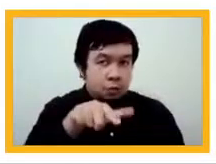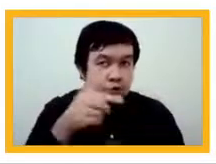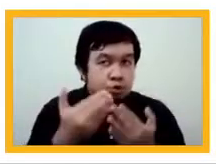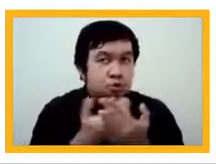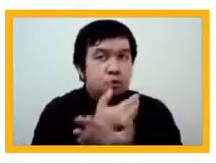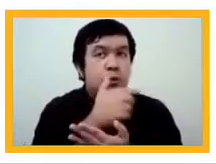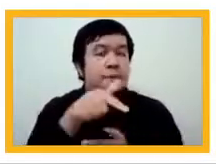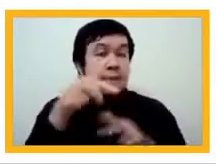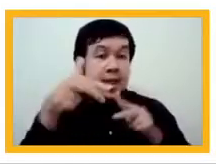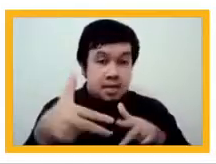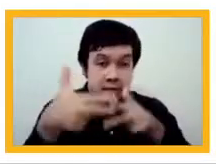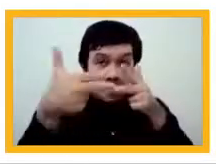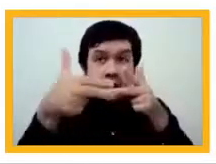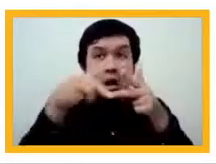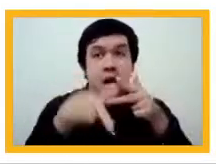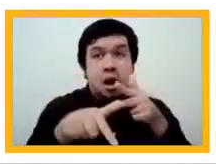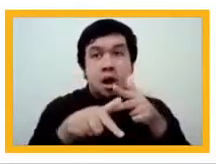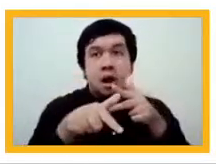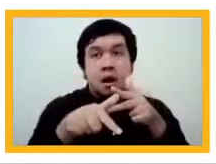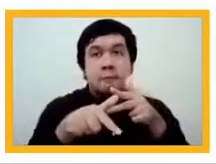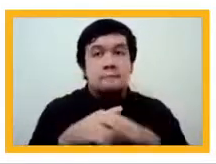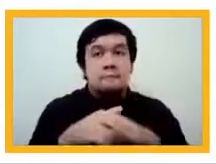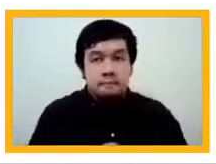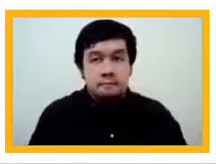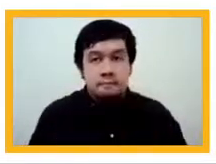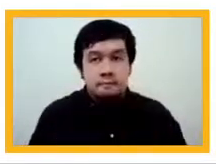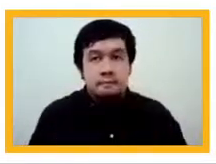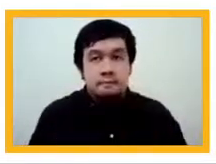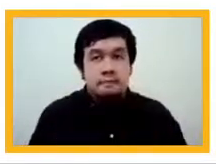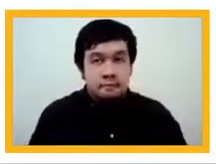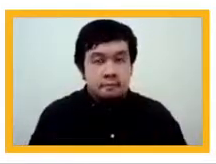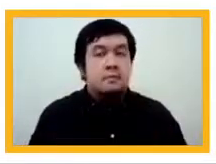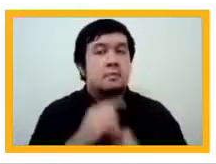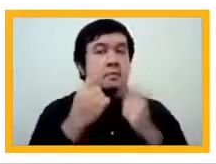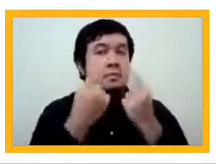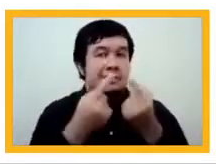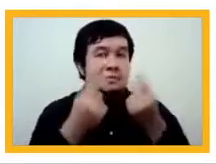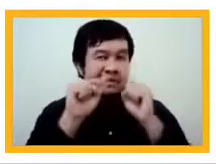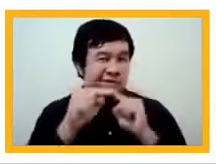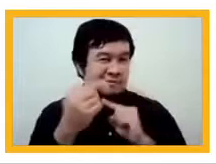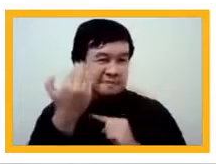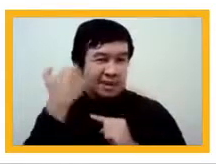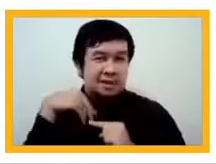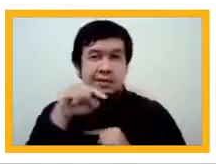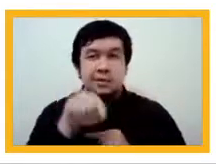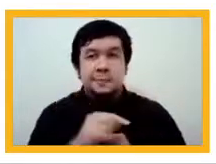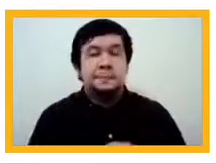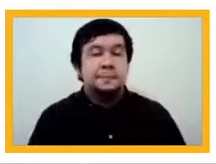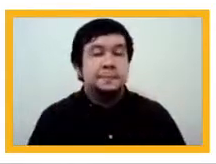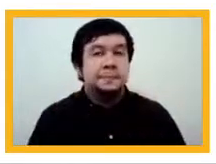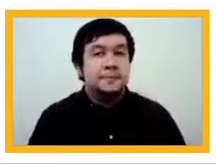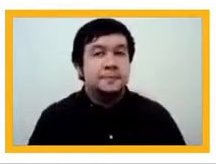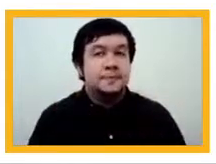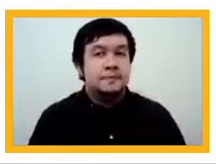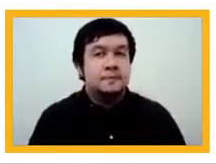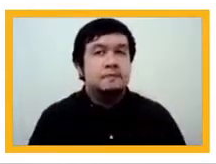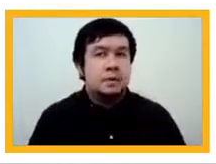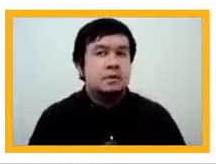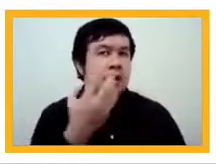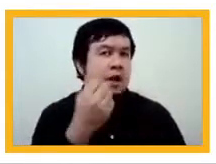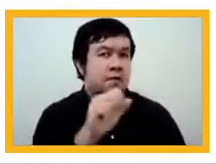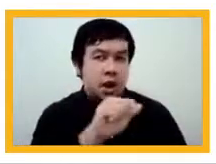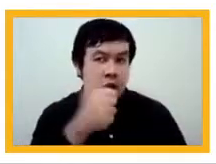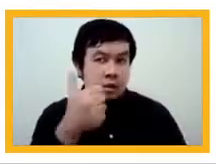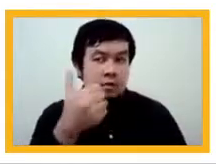been operating for the first few years. And the Sri Lanka is also thinking about a virtual university. So